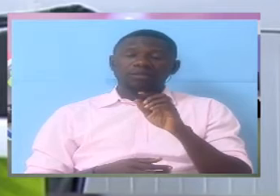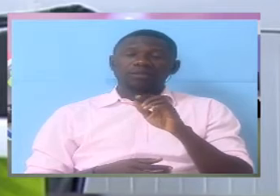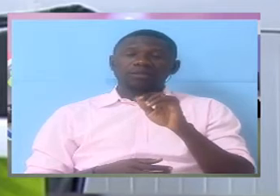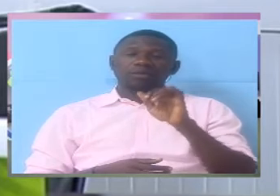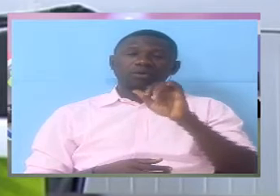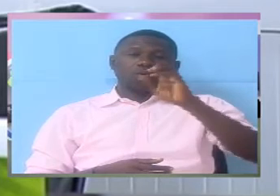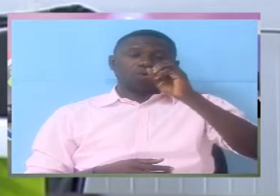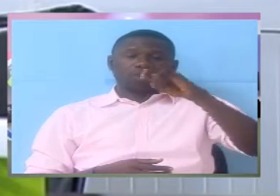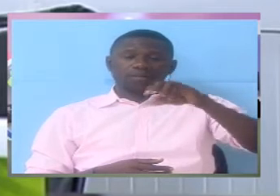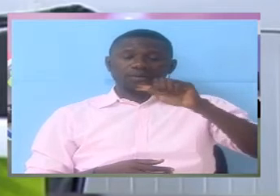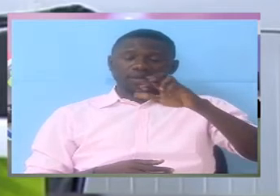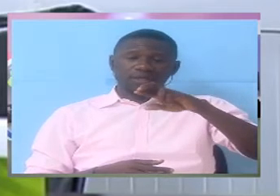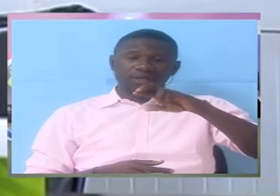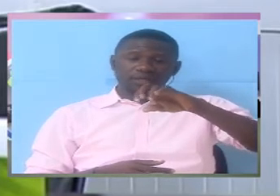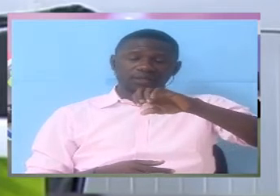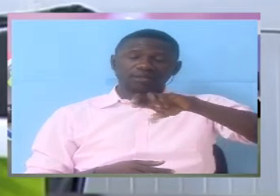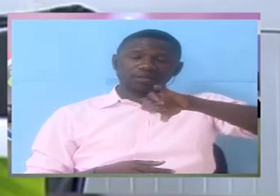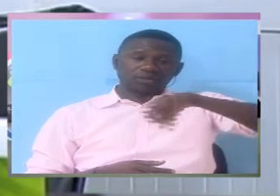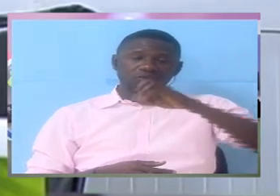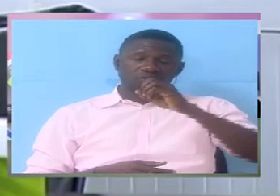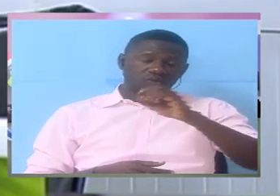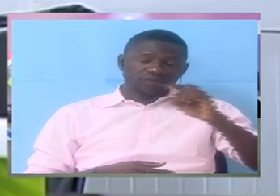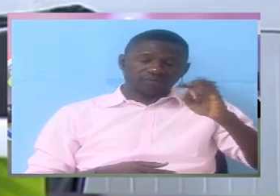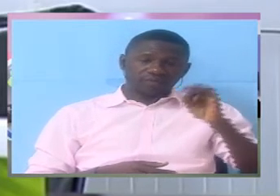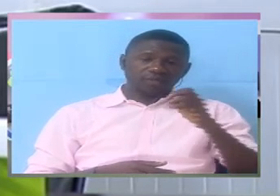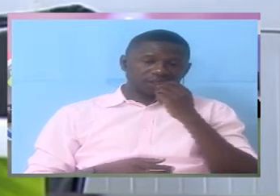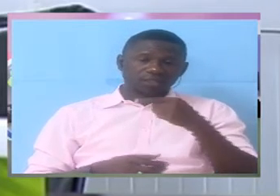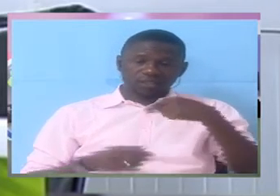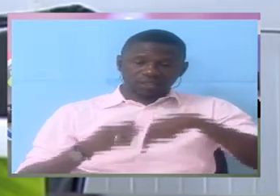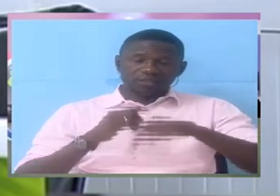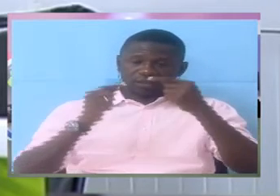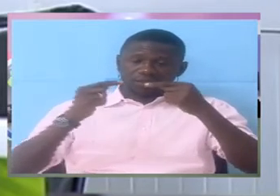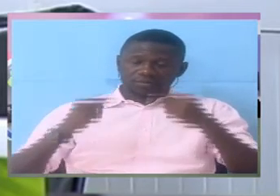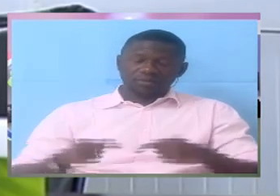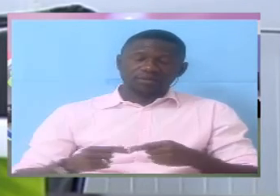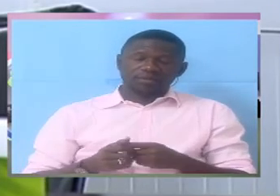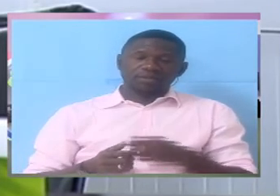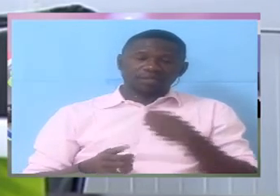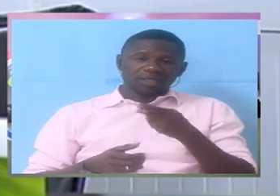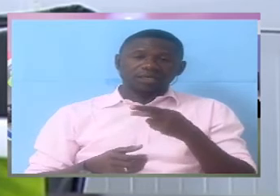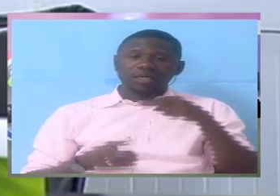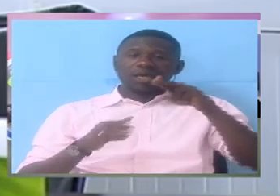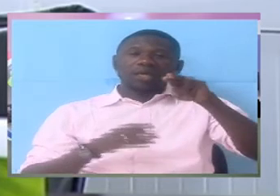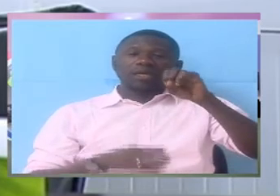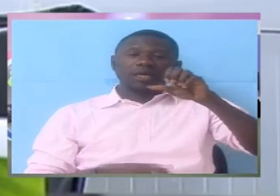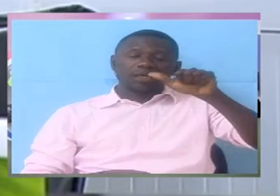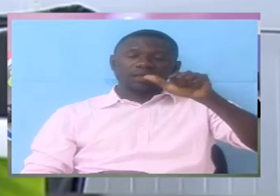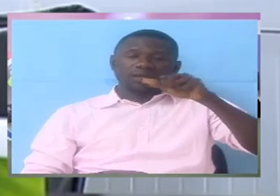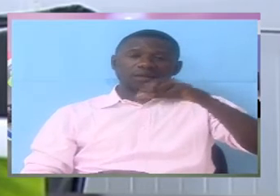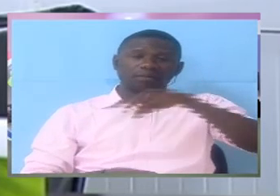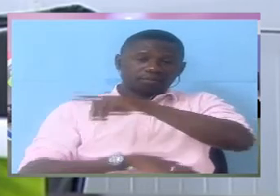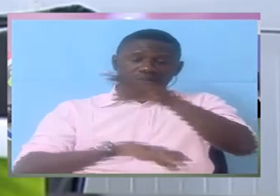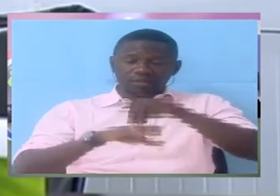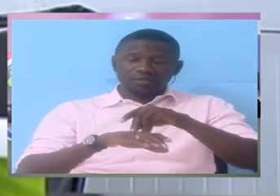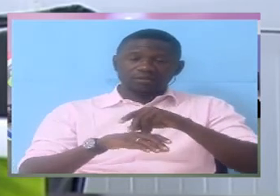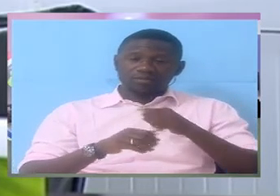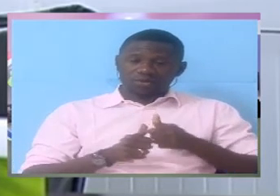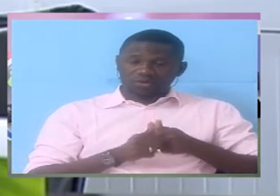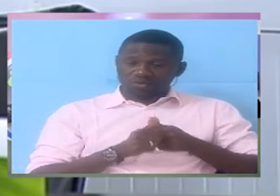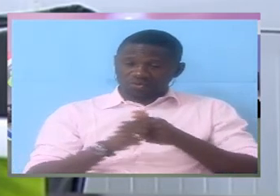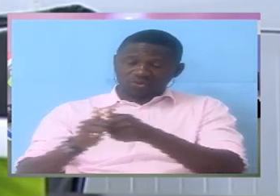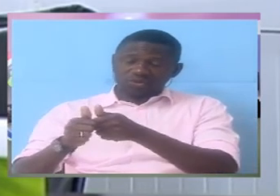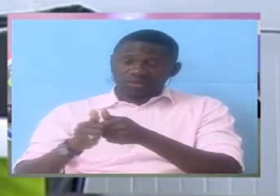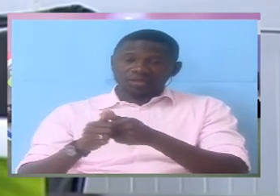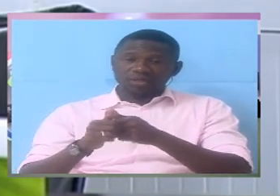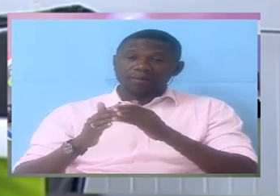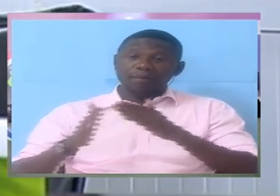At the NIA's complex, I was escorted at a large hall, and upon